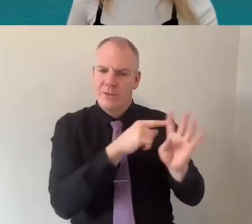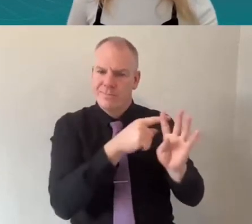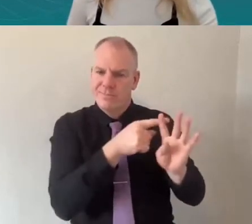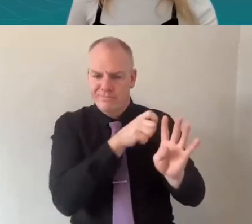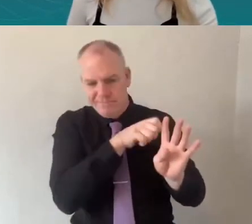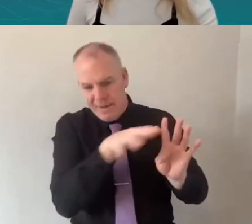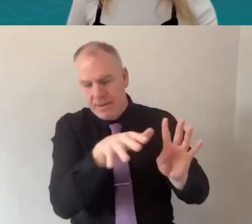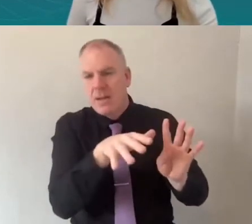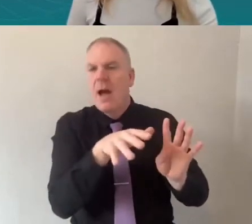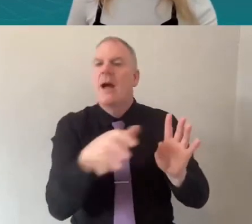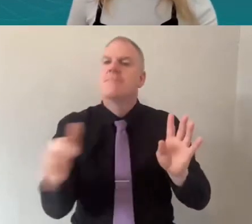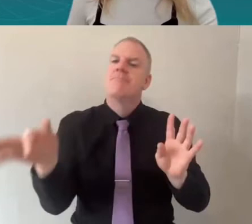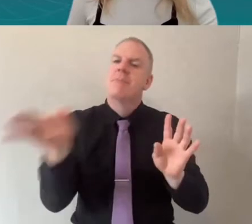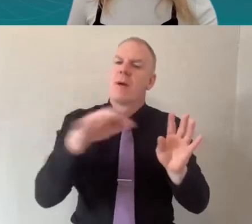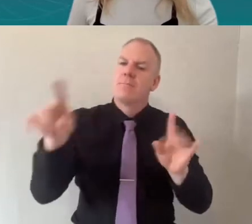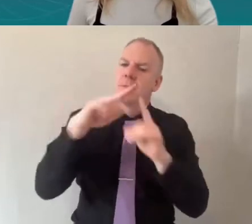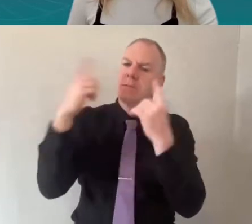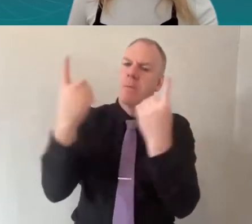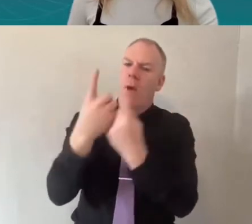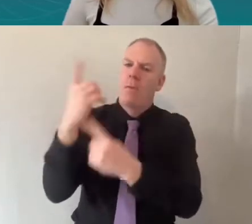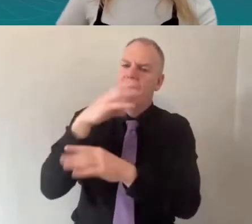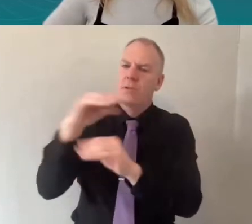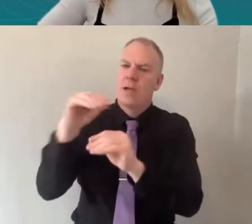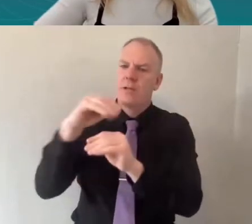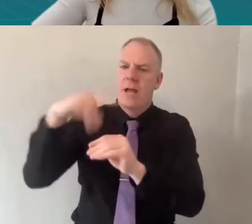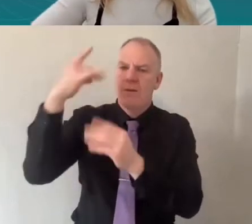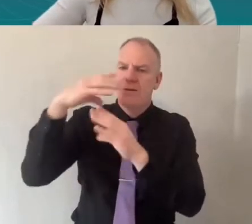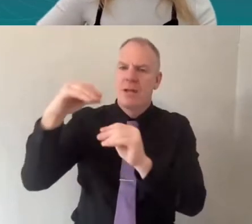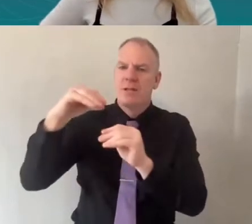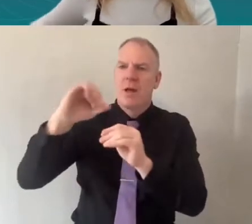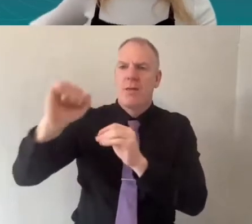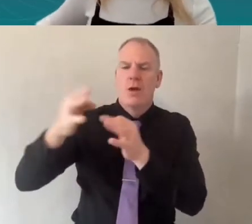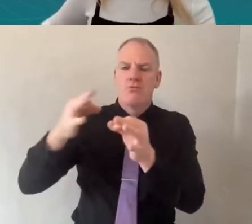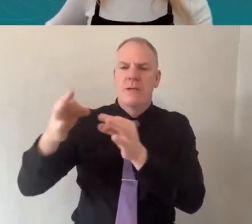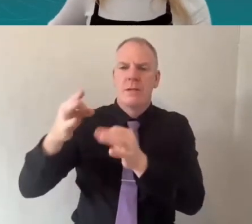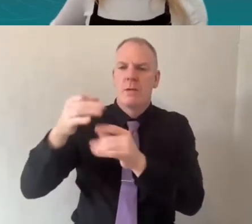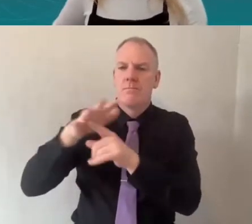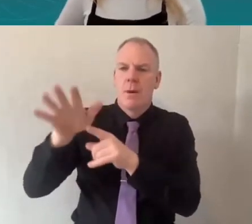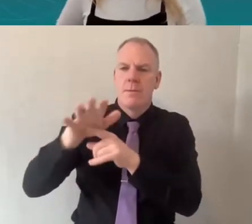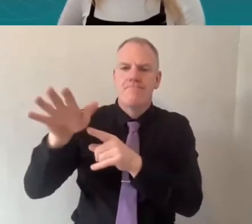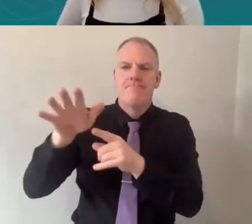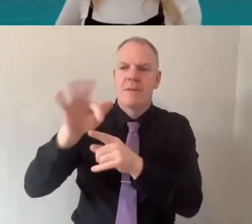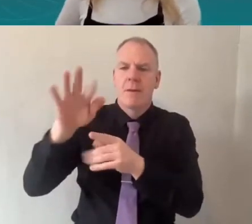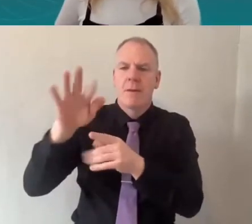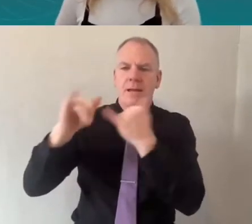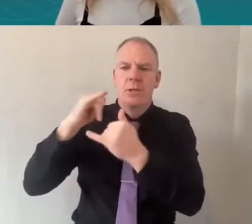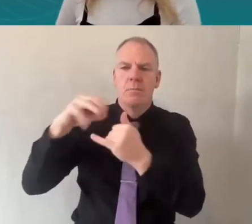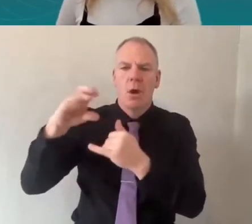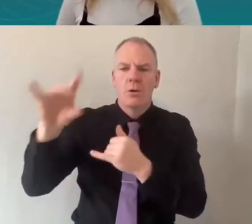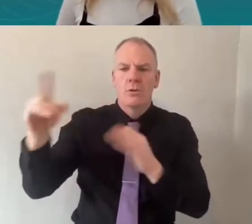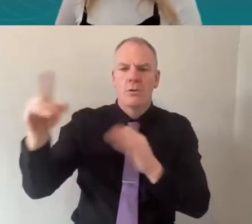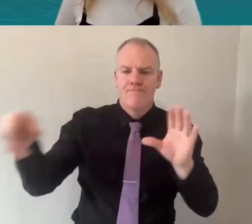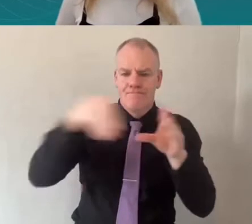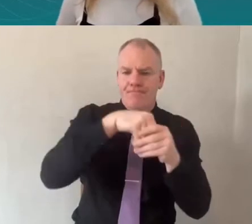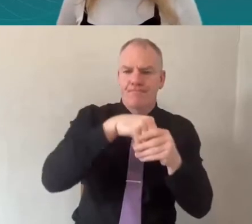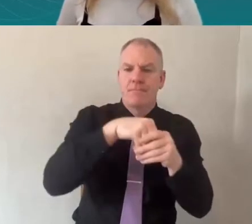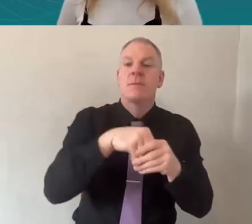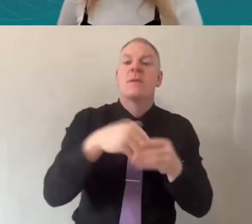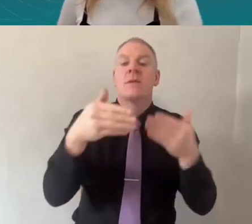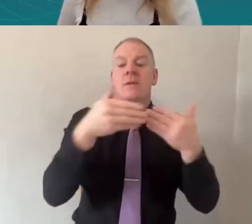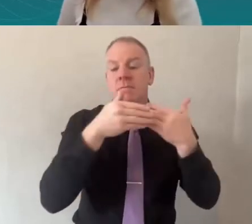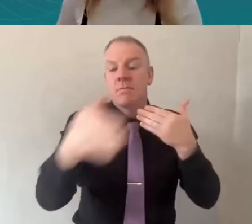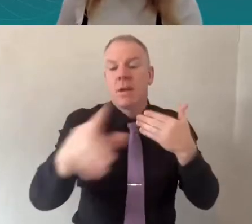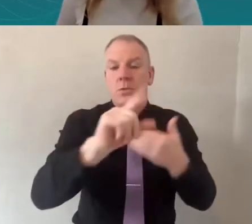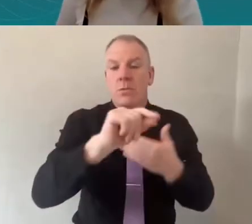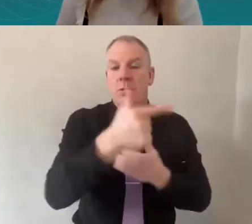informed by the department strategy that was published last March. The period 2022 to 24 will be